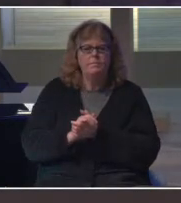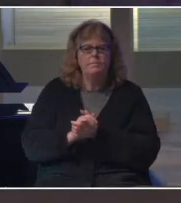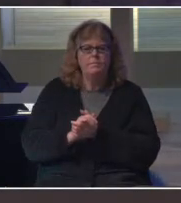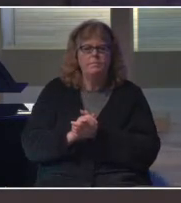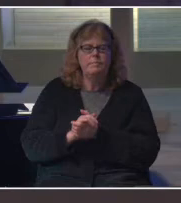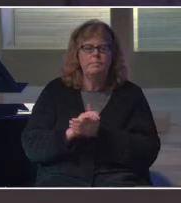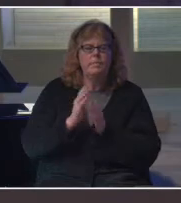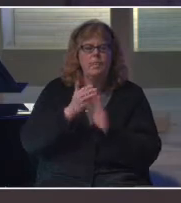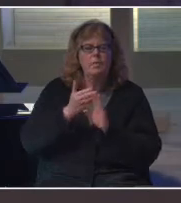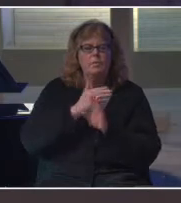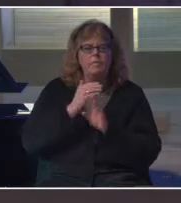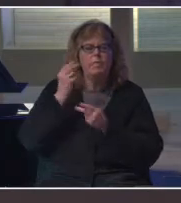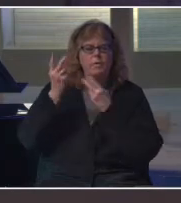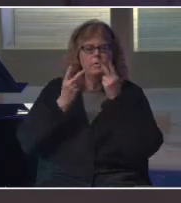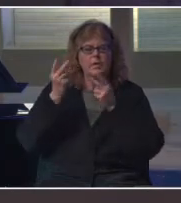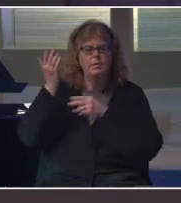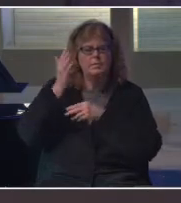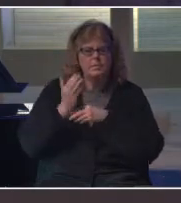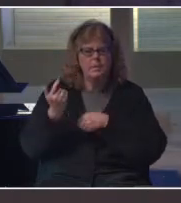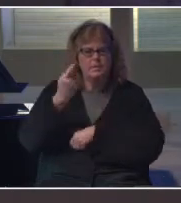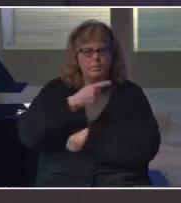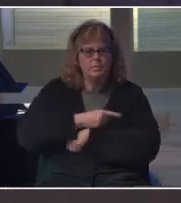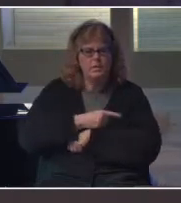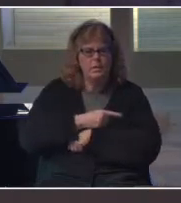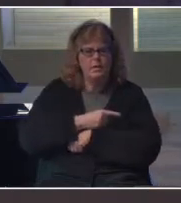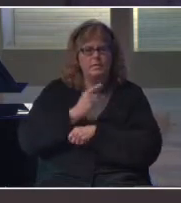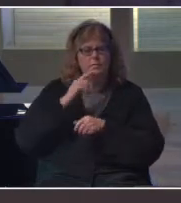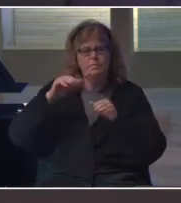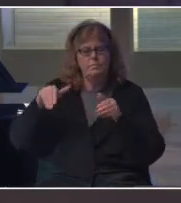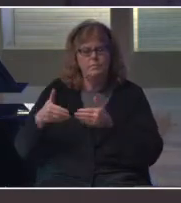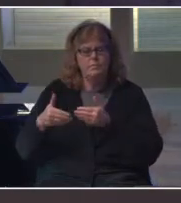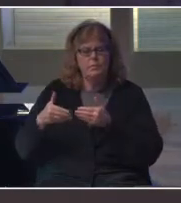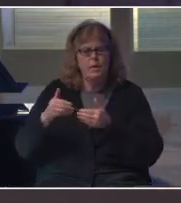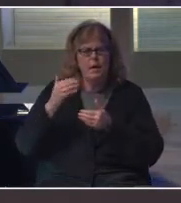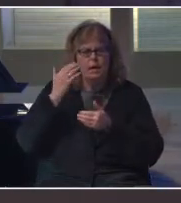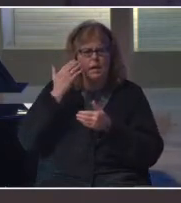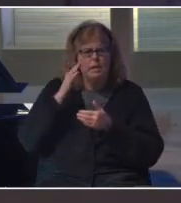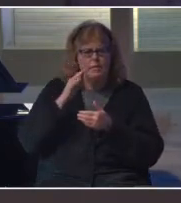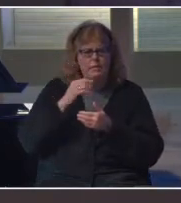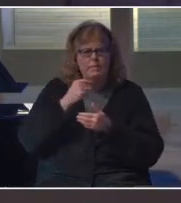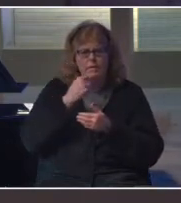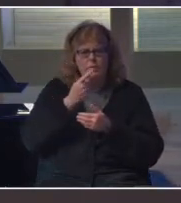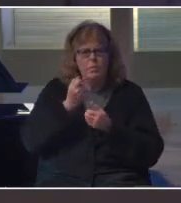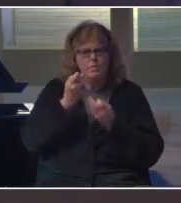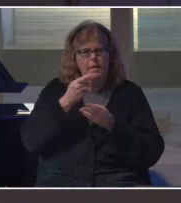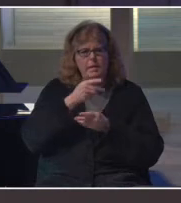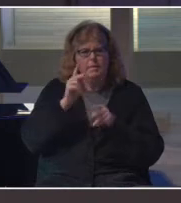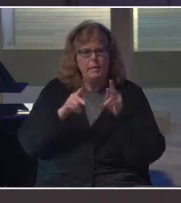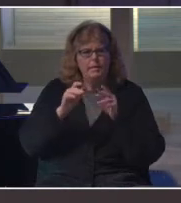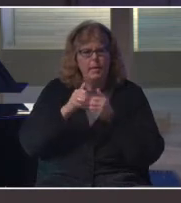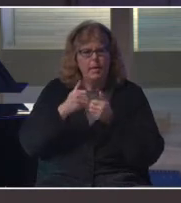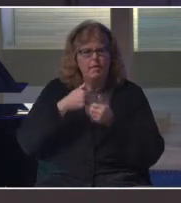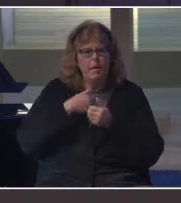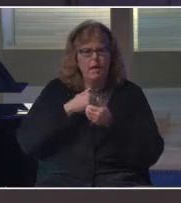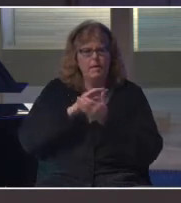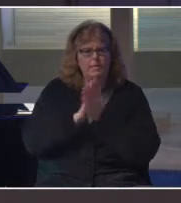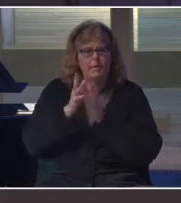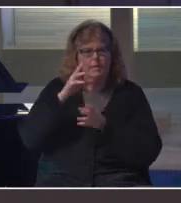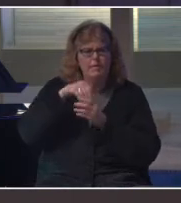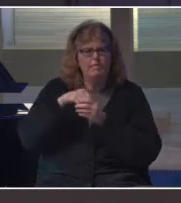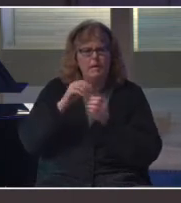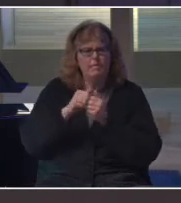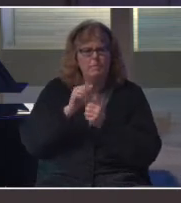Before our guest speaker comes today, by way of introduction, I don't know that I've ever really told very many of you how I came to be involved